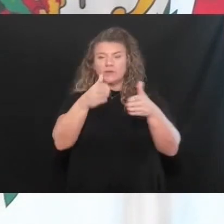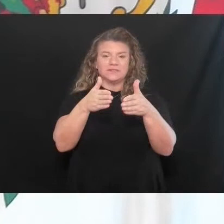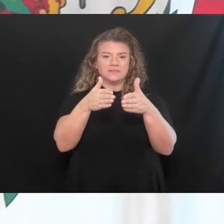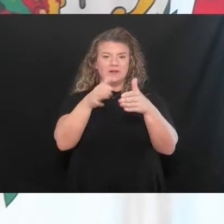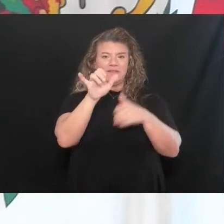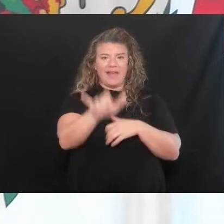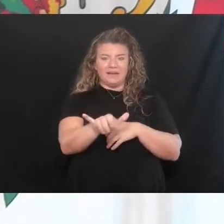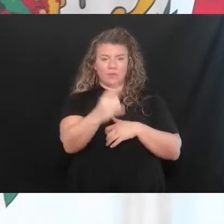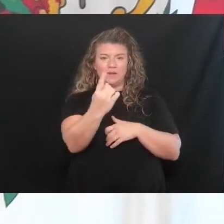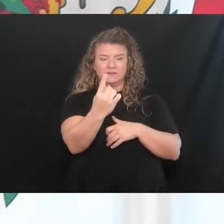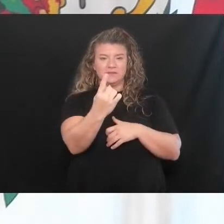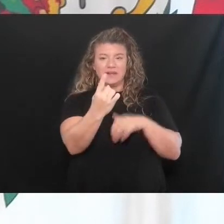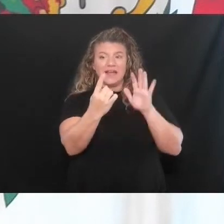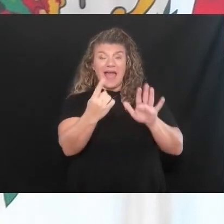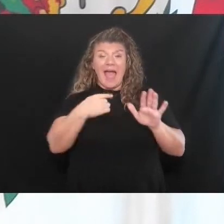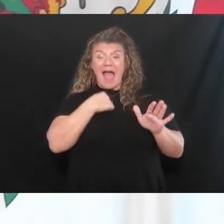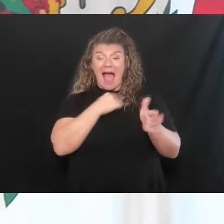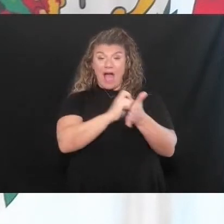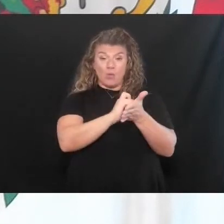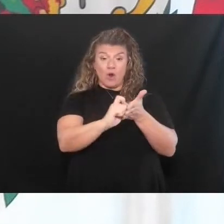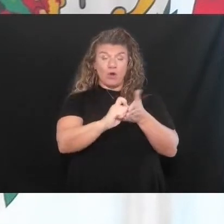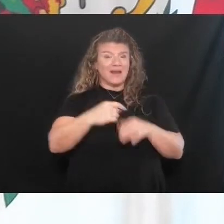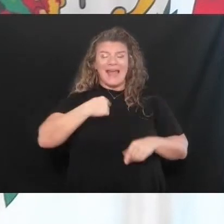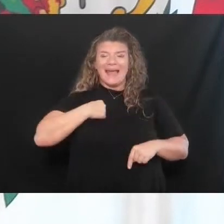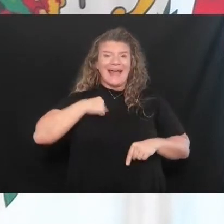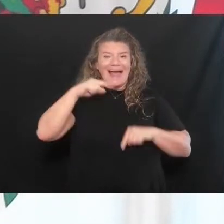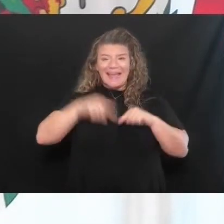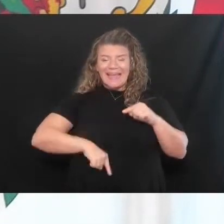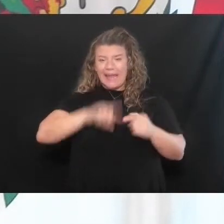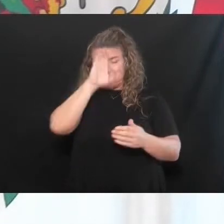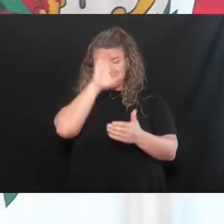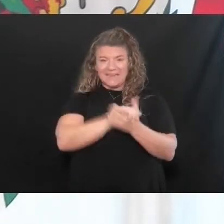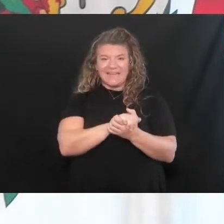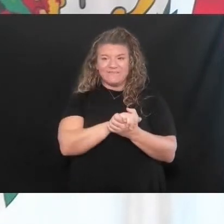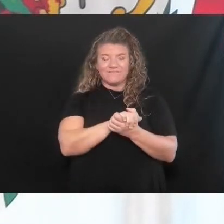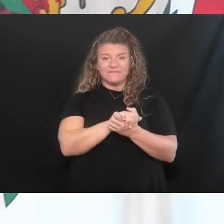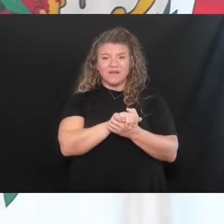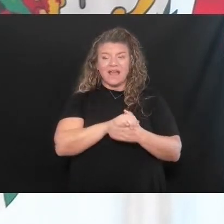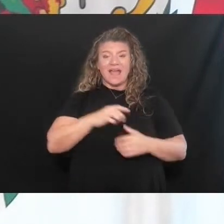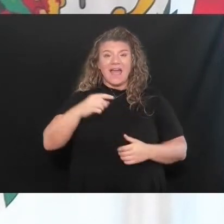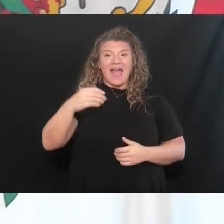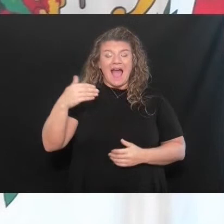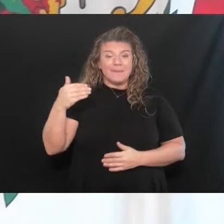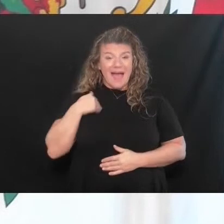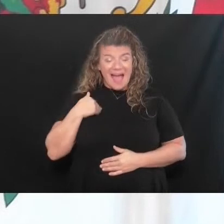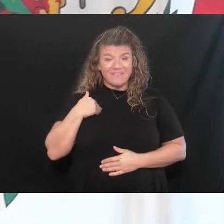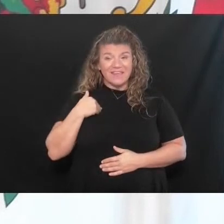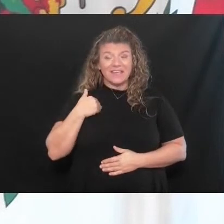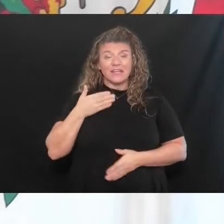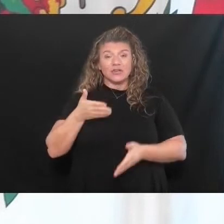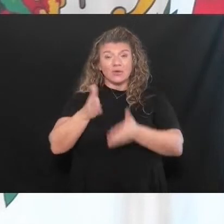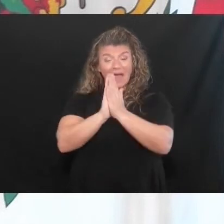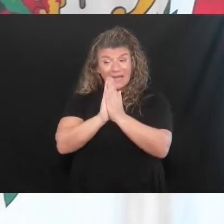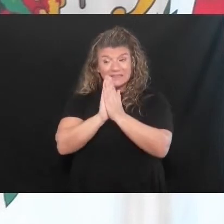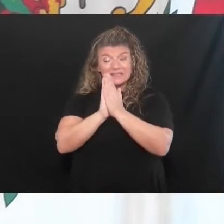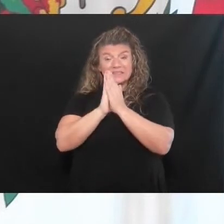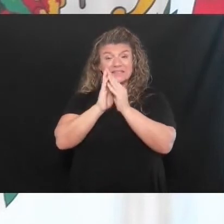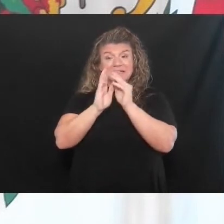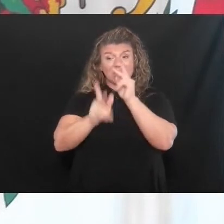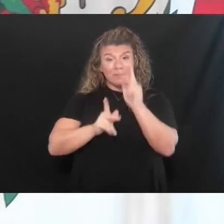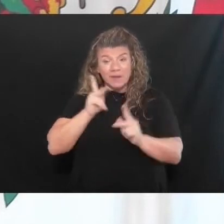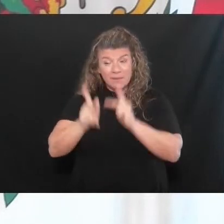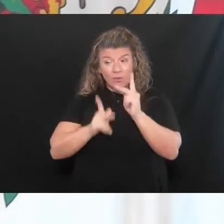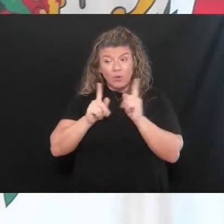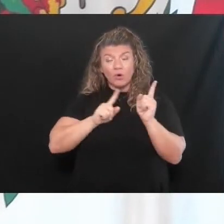because I wrote, I can't believe that I am having to ask people to go